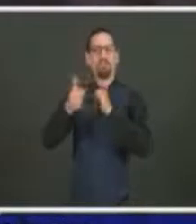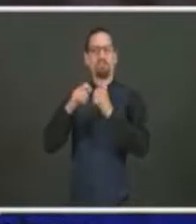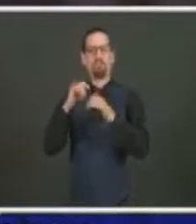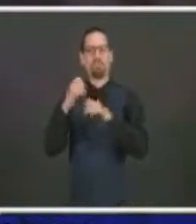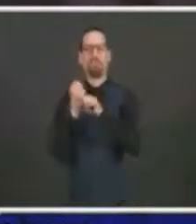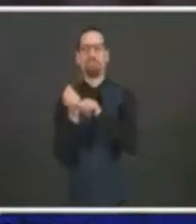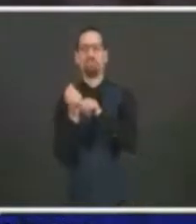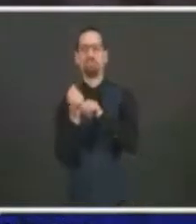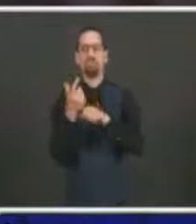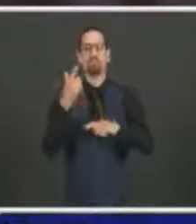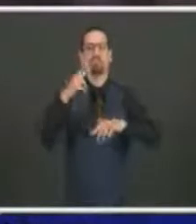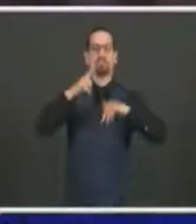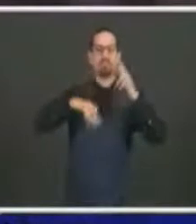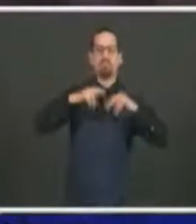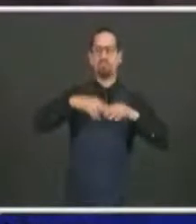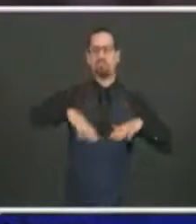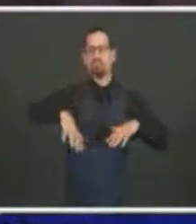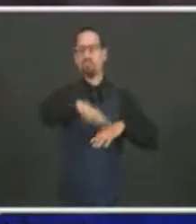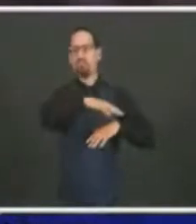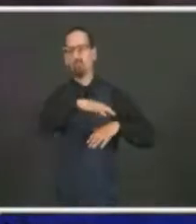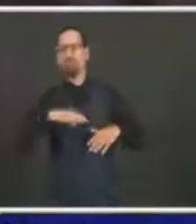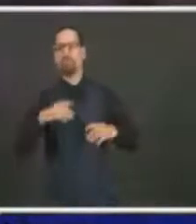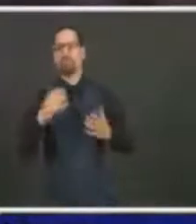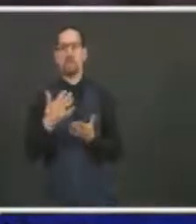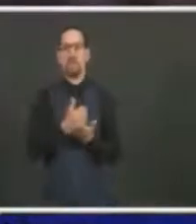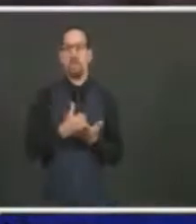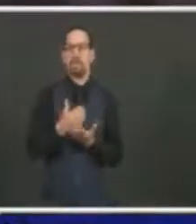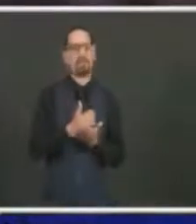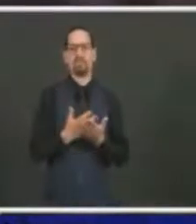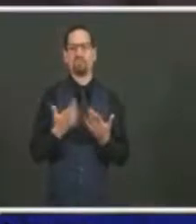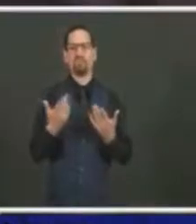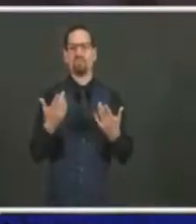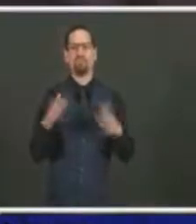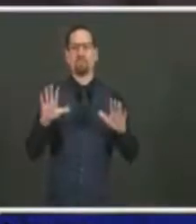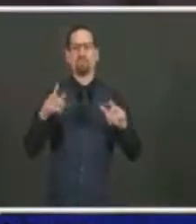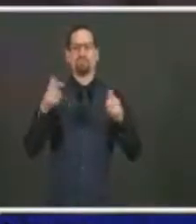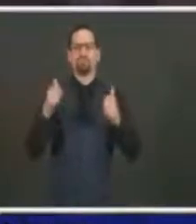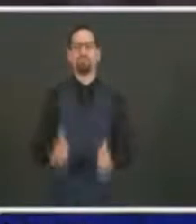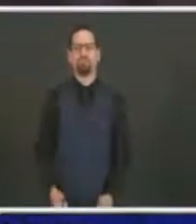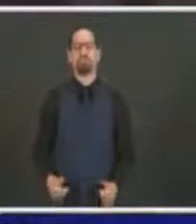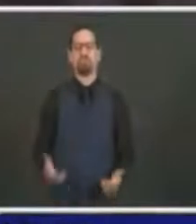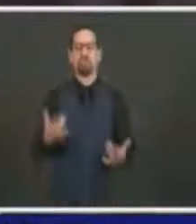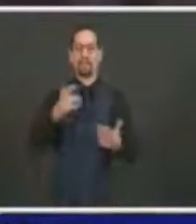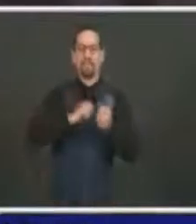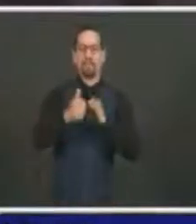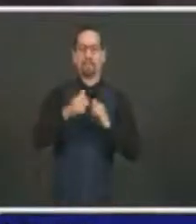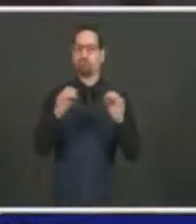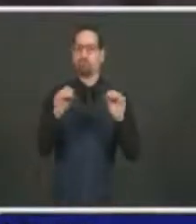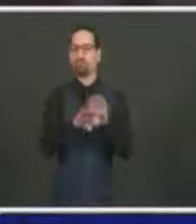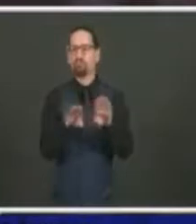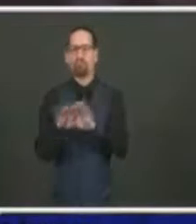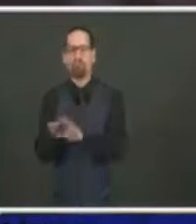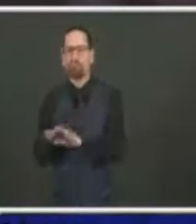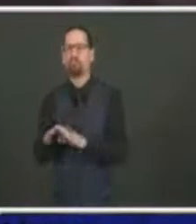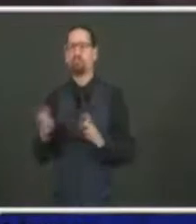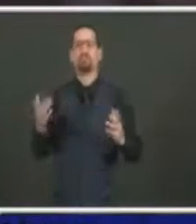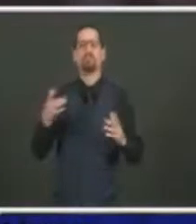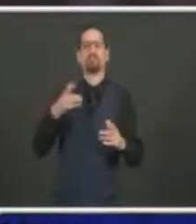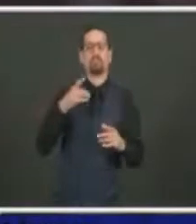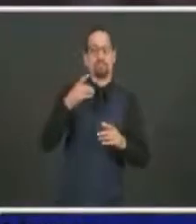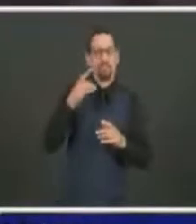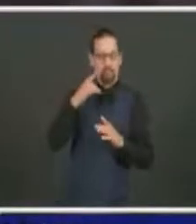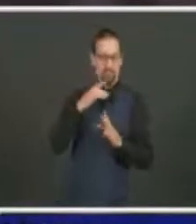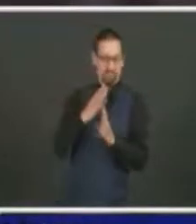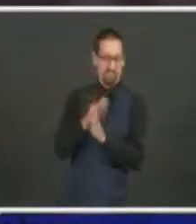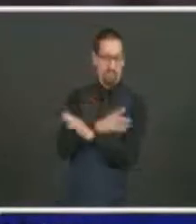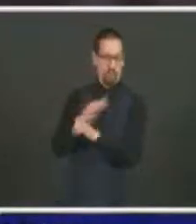driver for ancillary income, has clearly collapsed. And finally, retail construction, prior to COVID, according to a Moody's report,